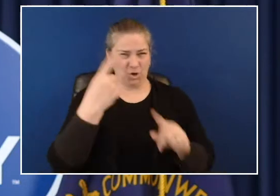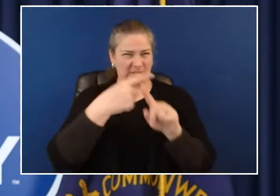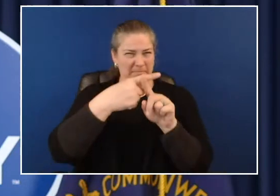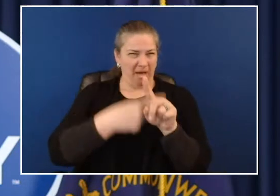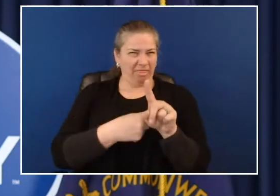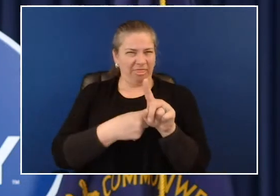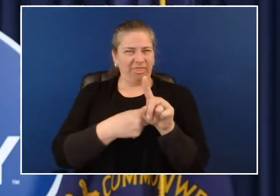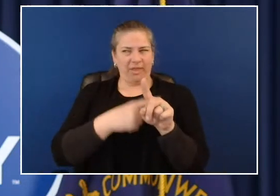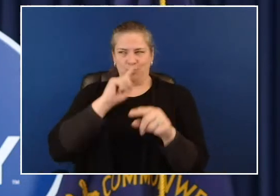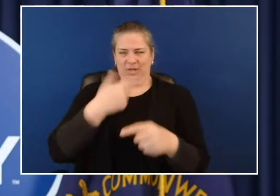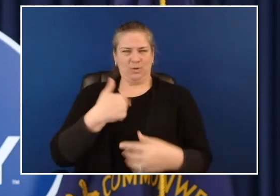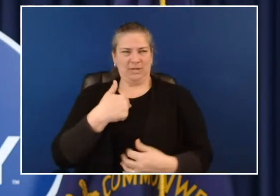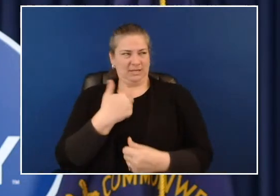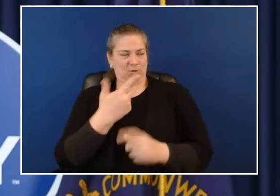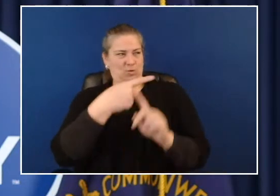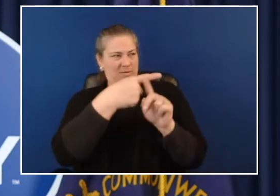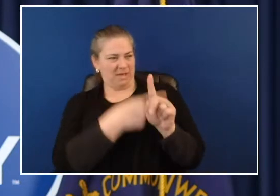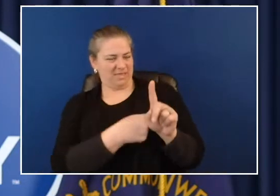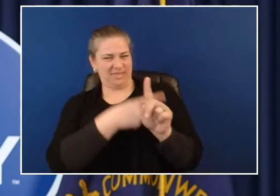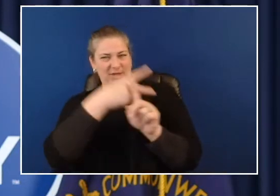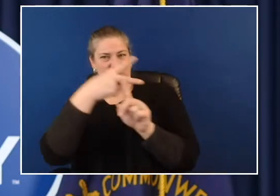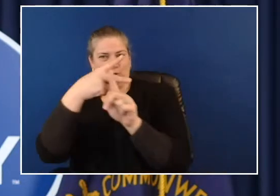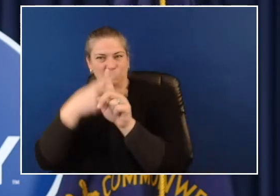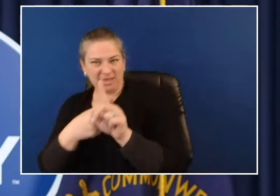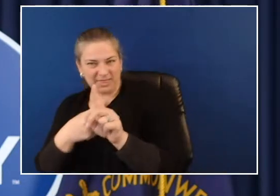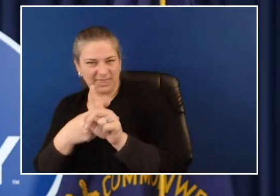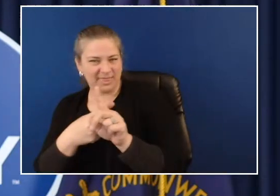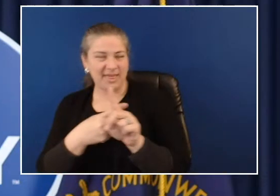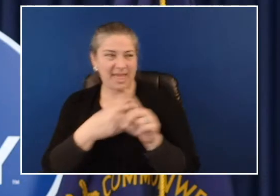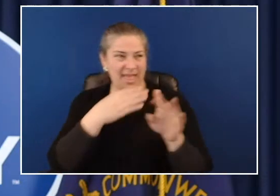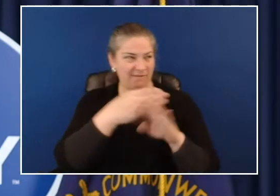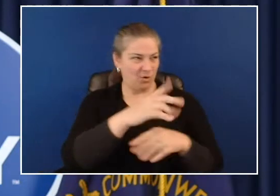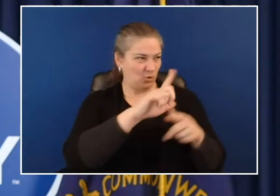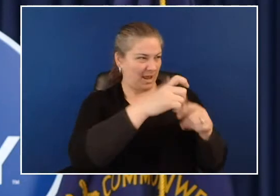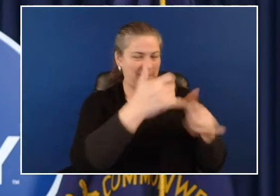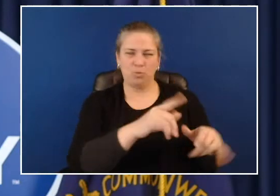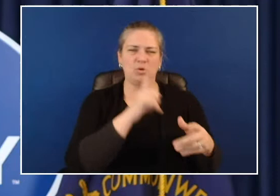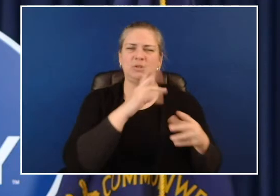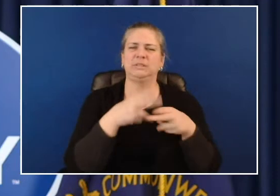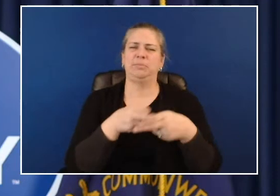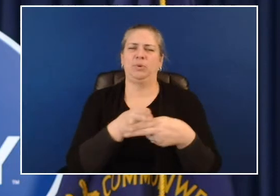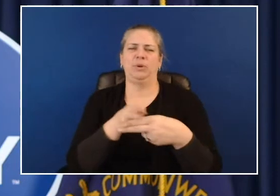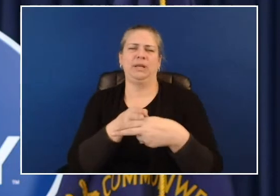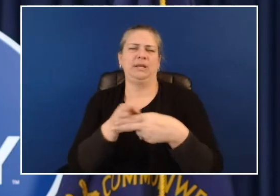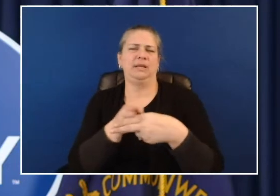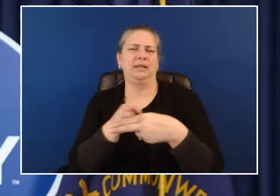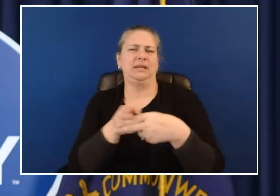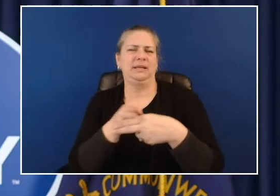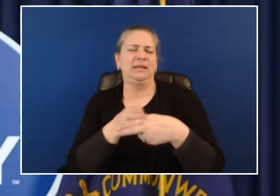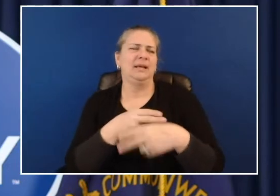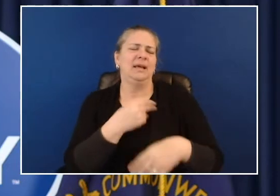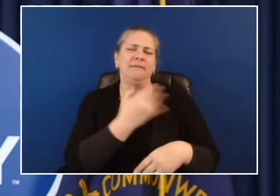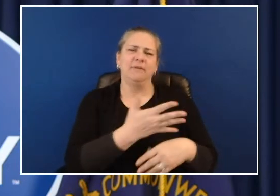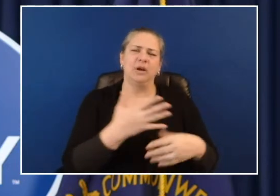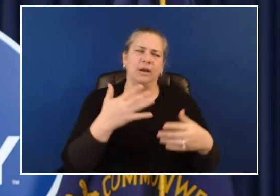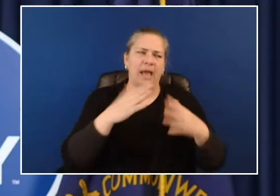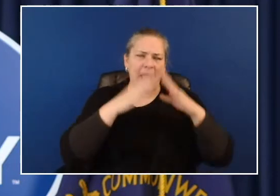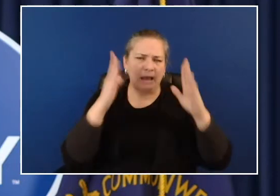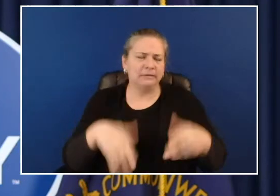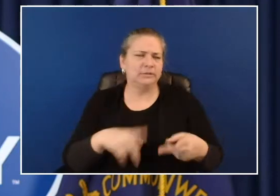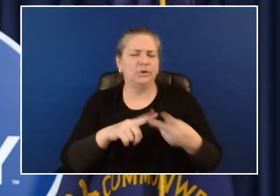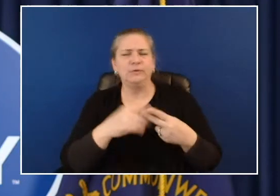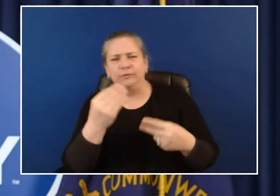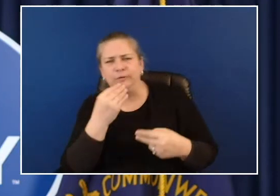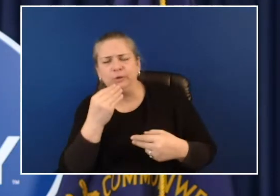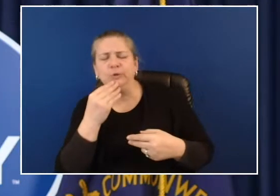past 2 after the event itself. That's shelter, that's 3 meals a day. Now we're moving to the point